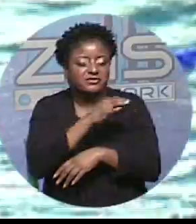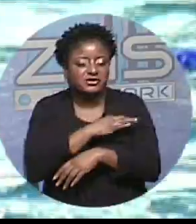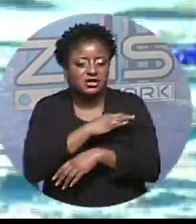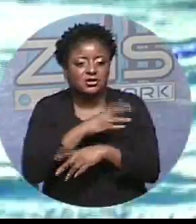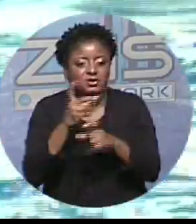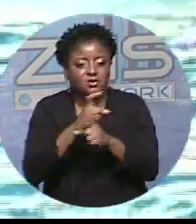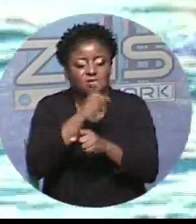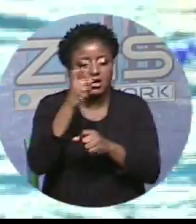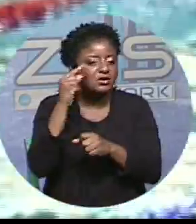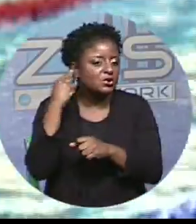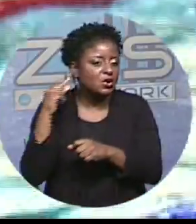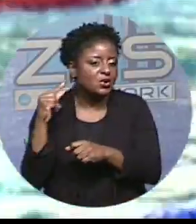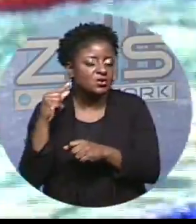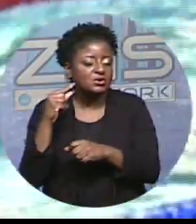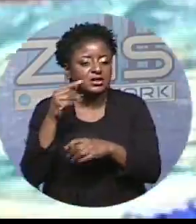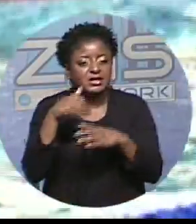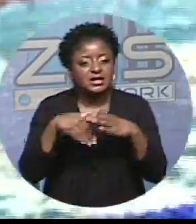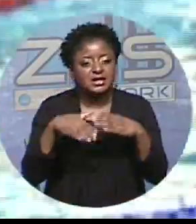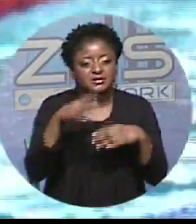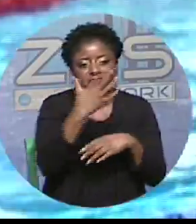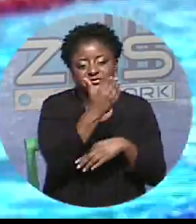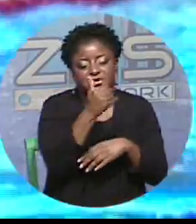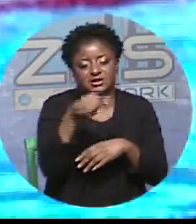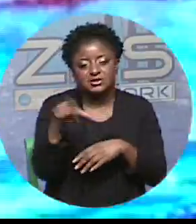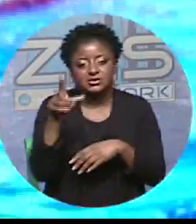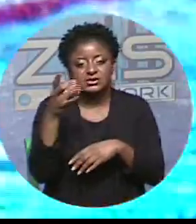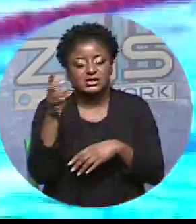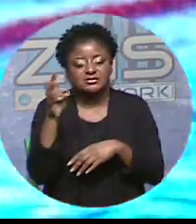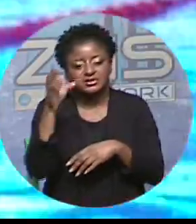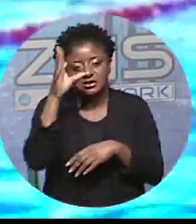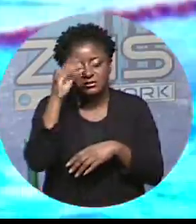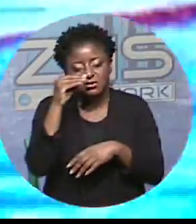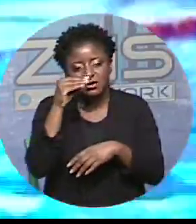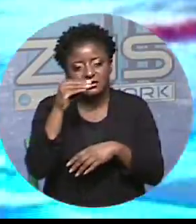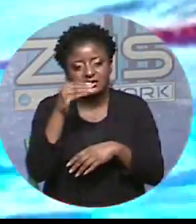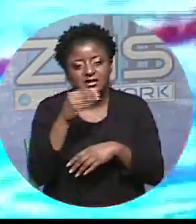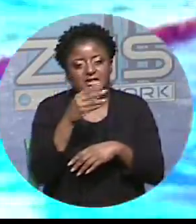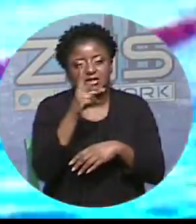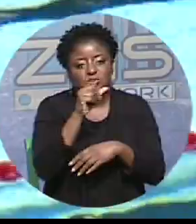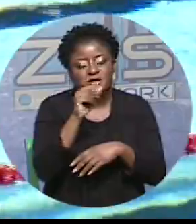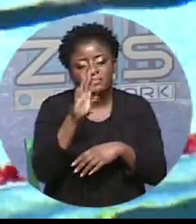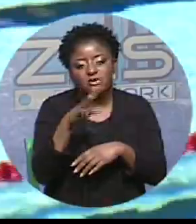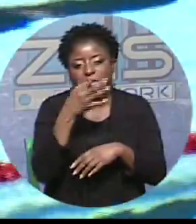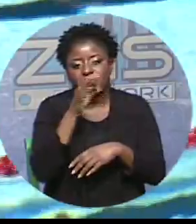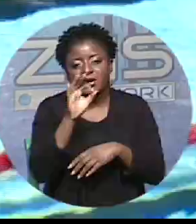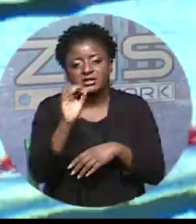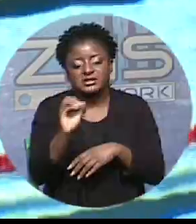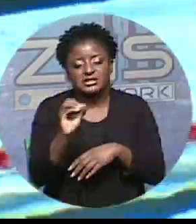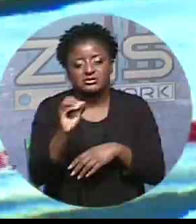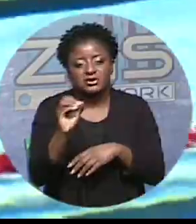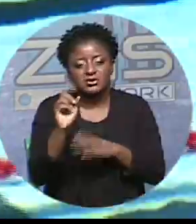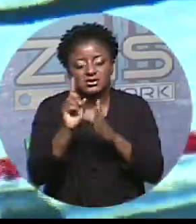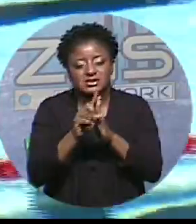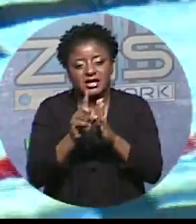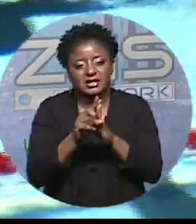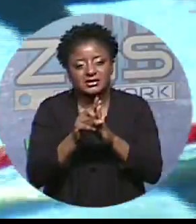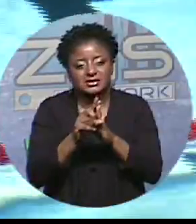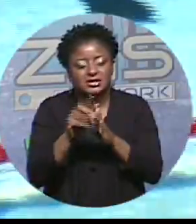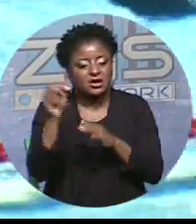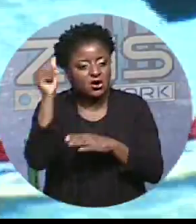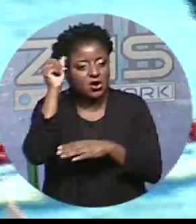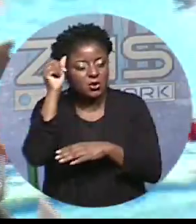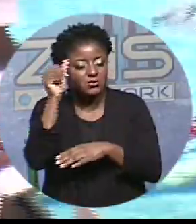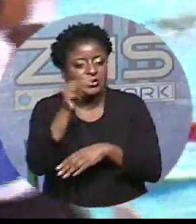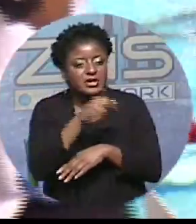in the 15-17 boys 50 free, his time a blistering 24.0 seconds. Aubrey Higgs took gold in the 15-17